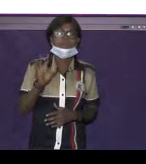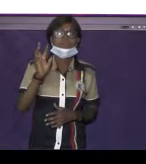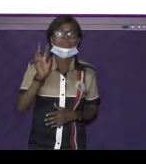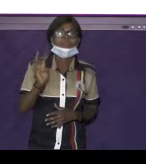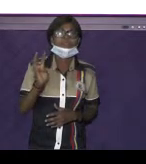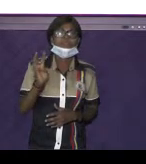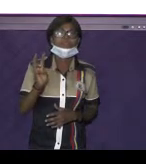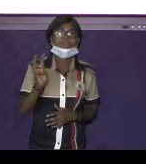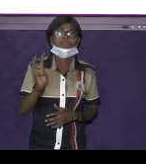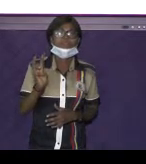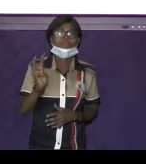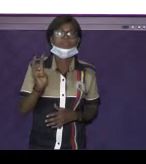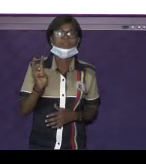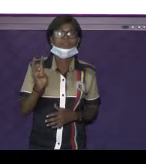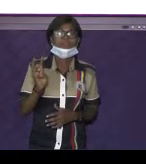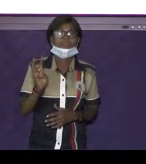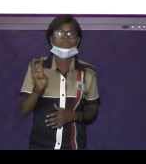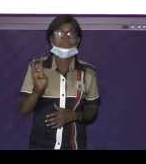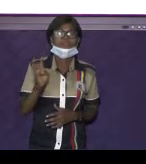6,